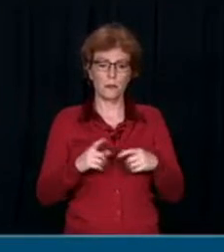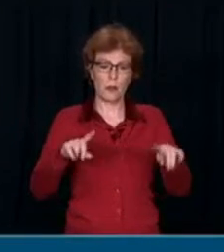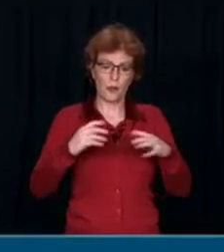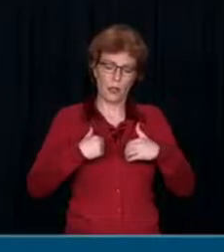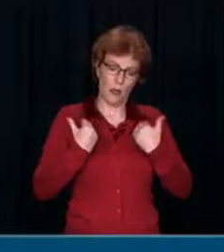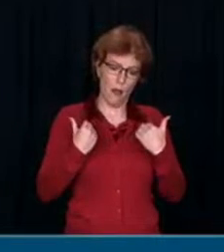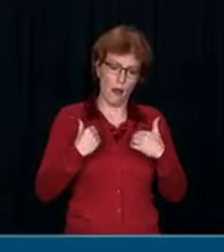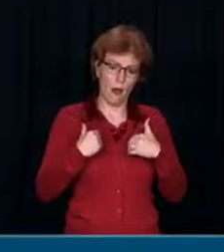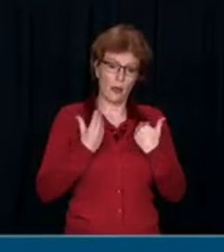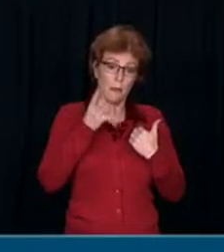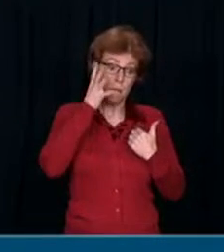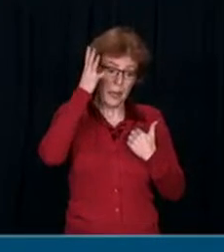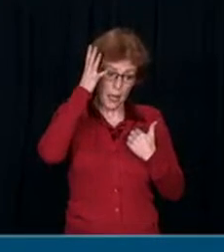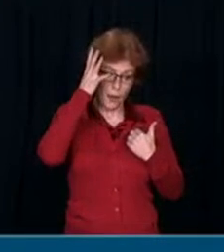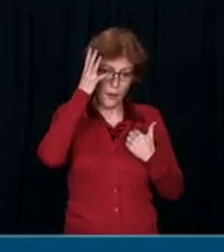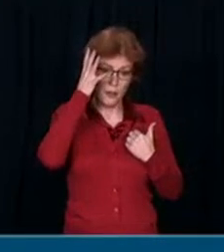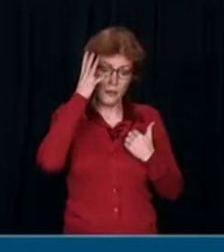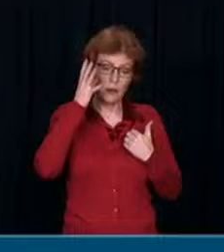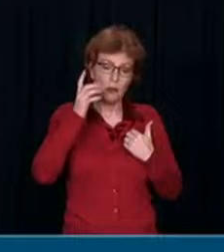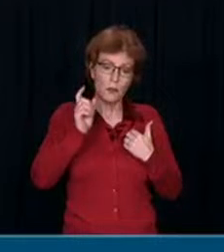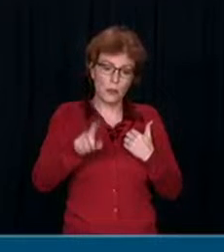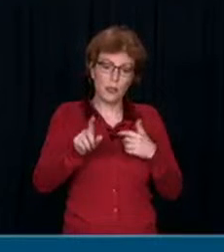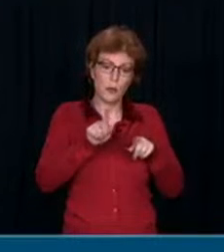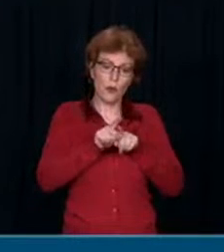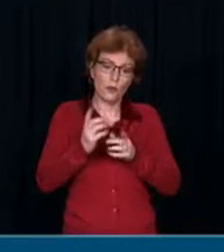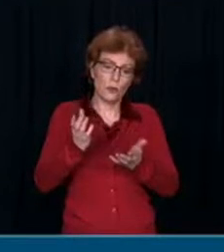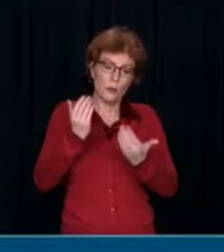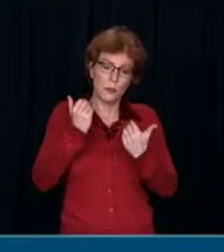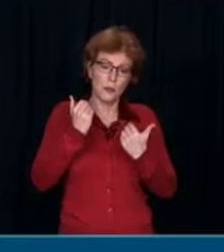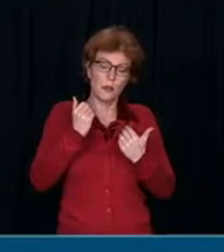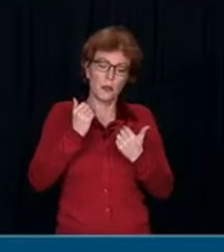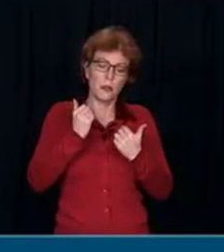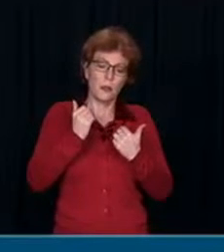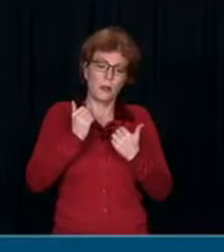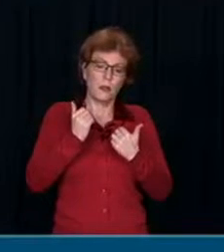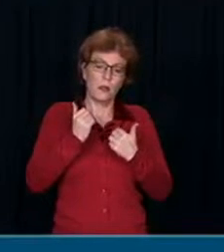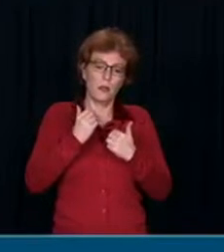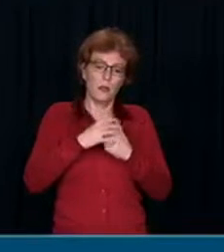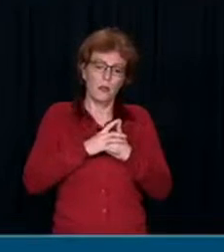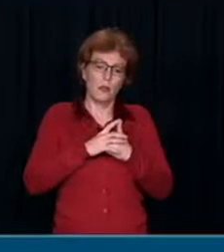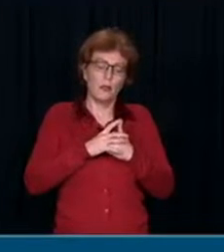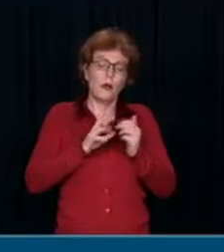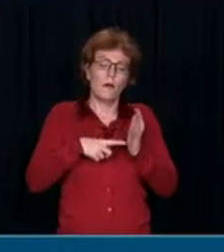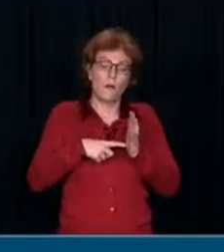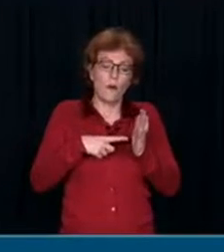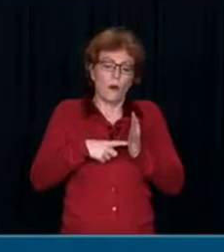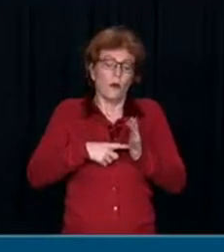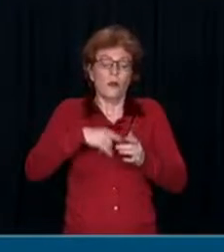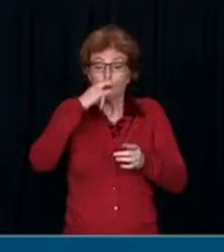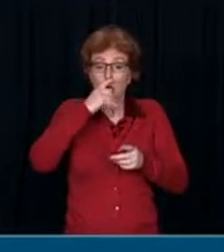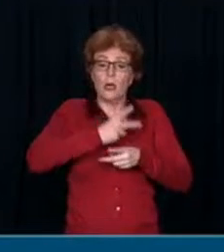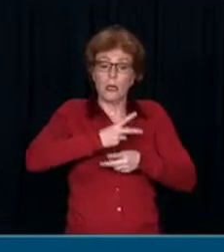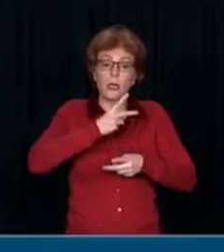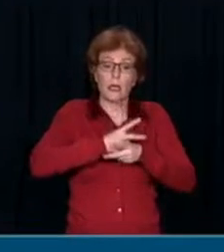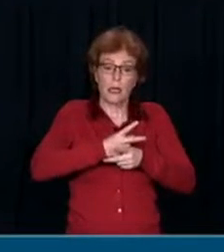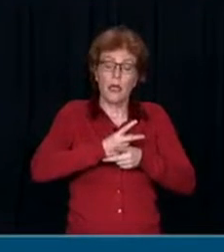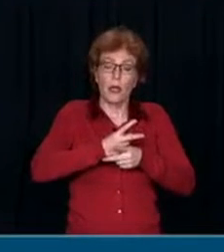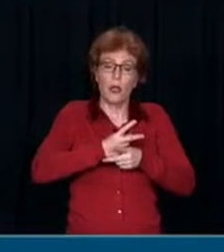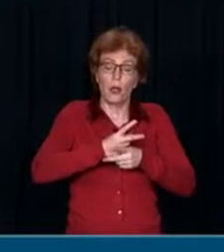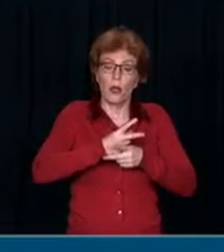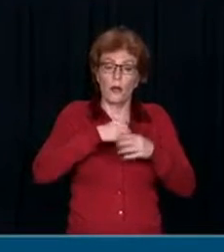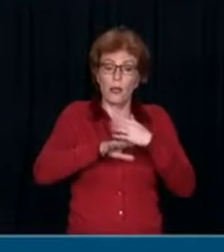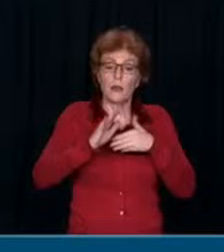young parents. And we need to also bring the affordable child care into these